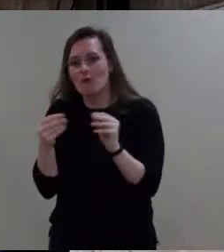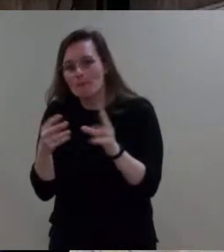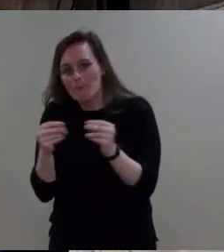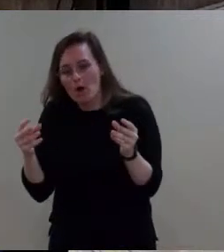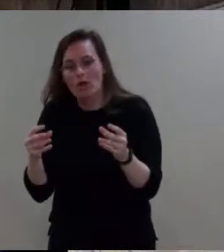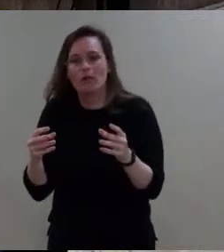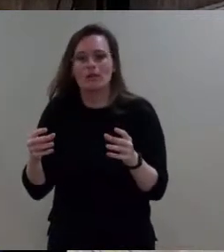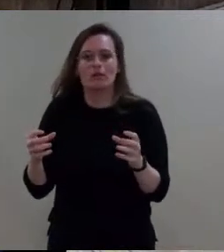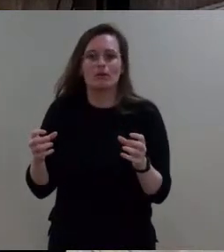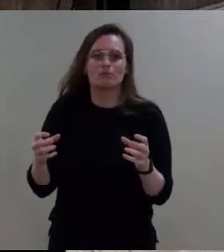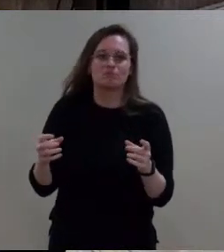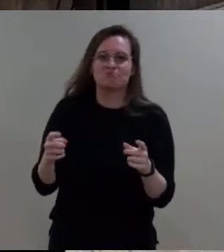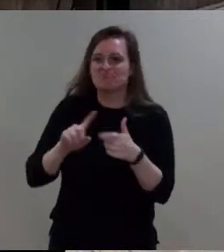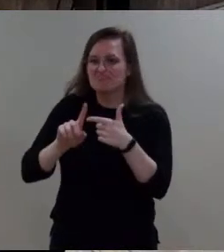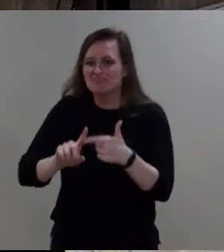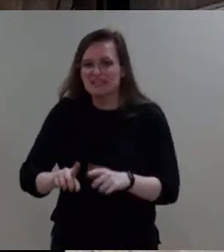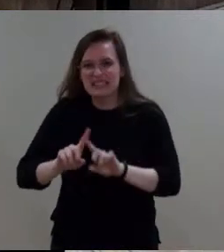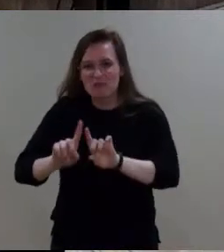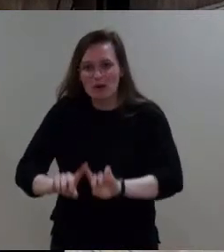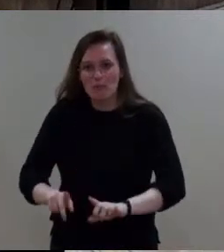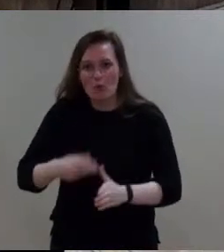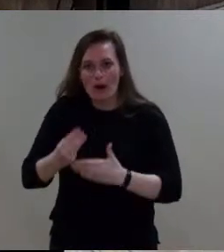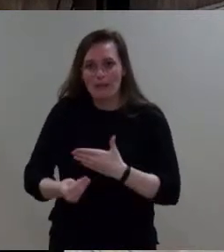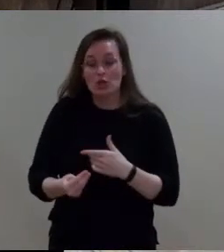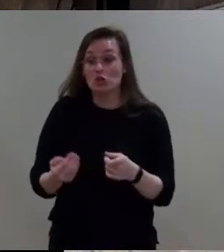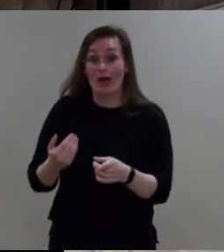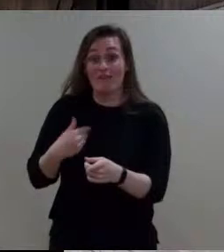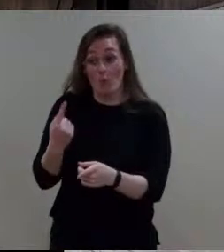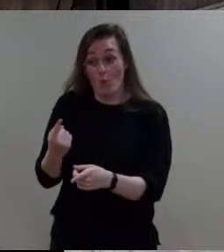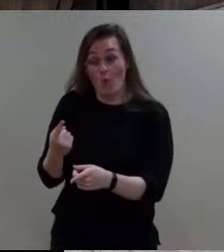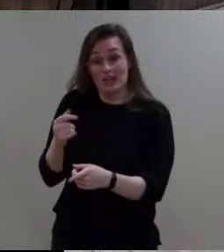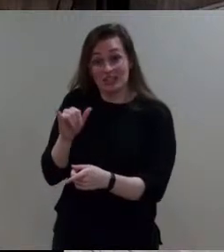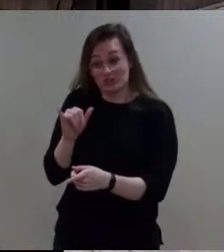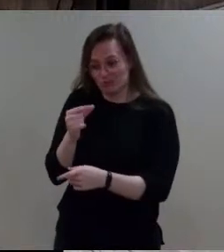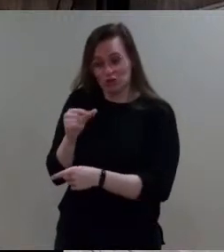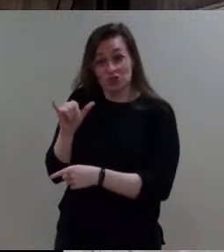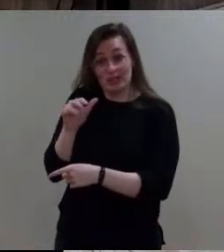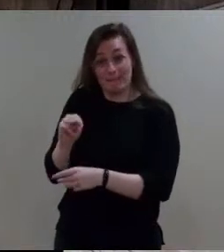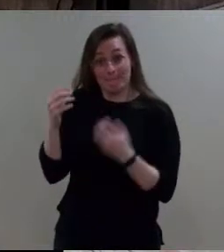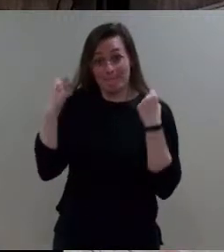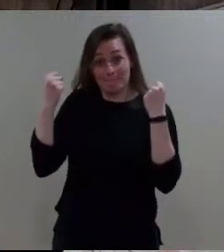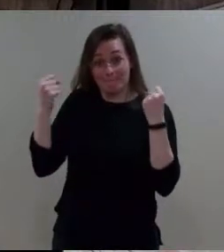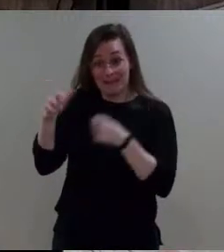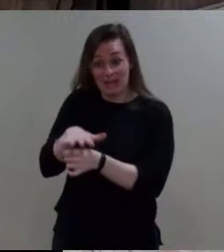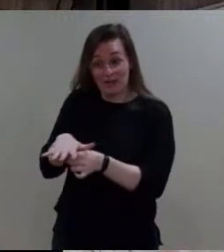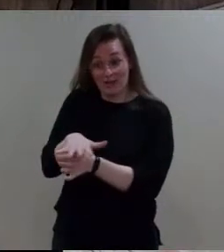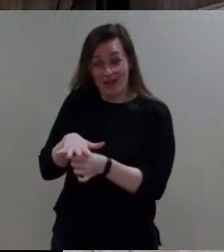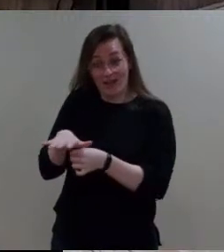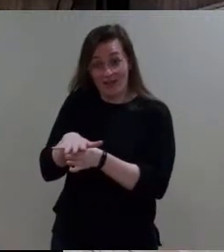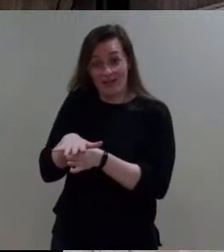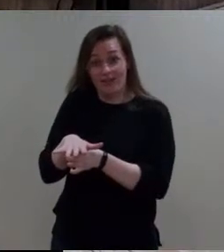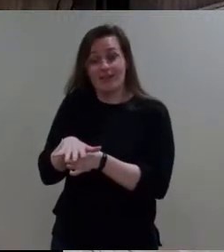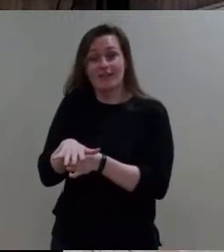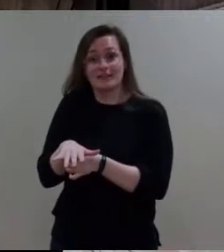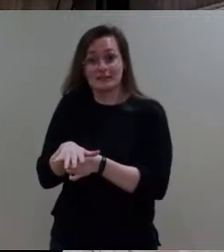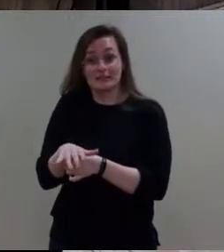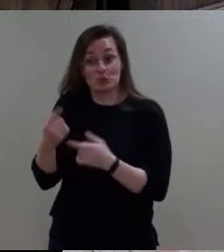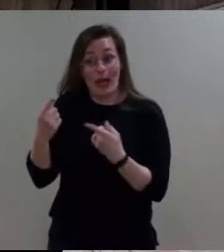program. And it looks like a smaller gym. What happens in there is all the athletes that might need